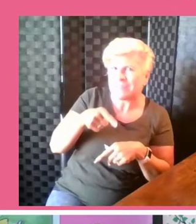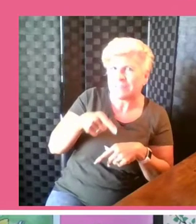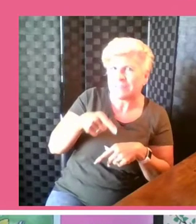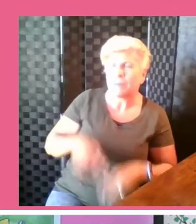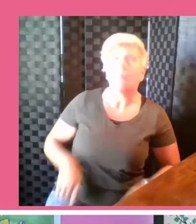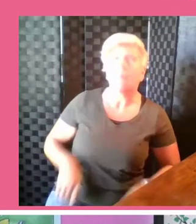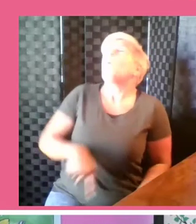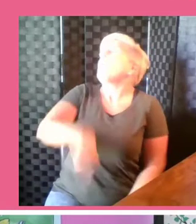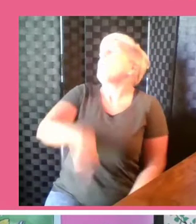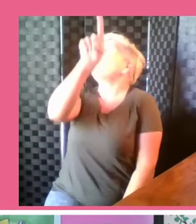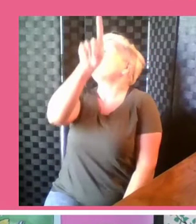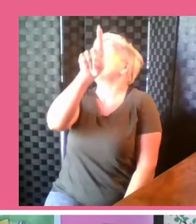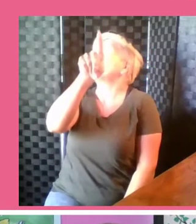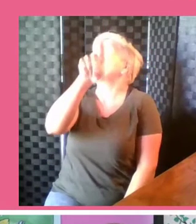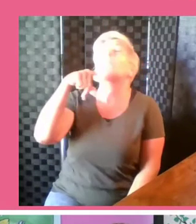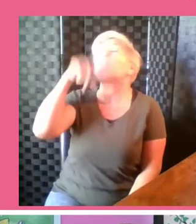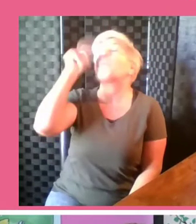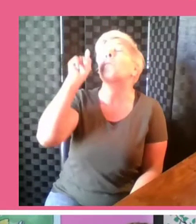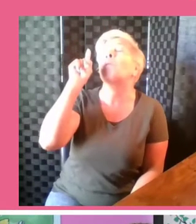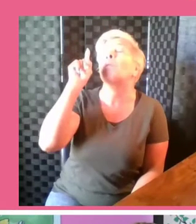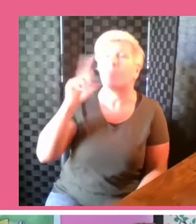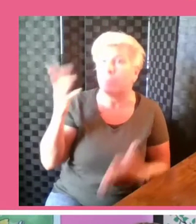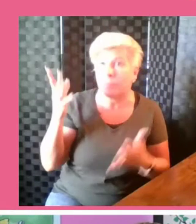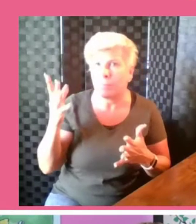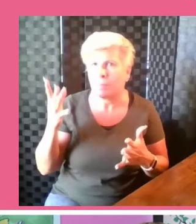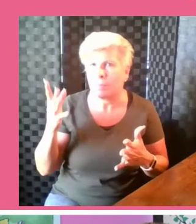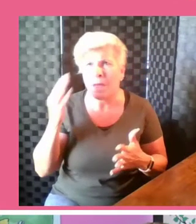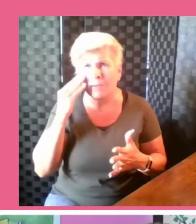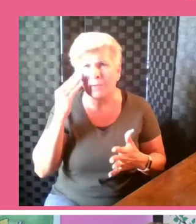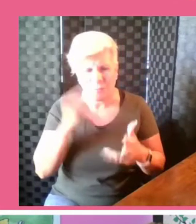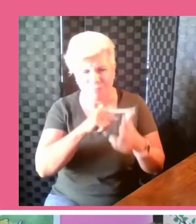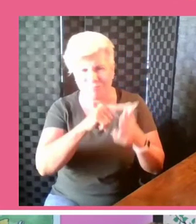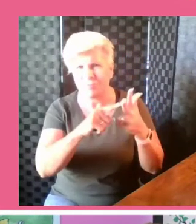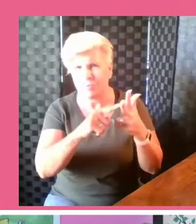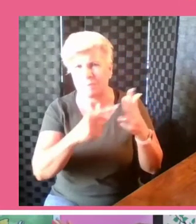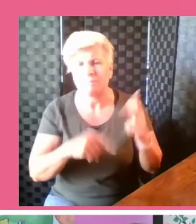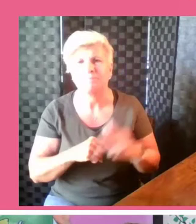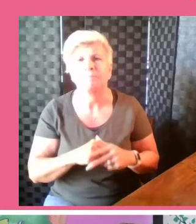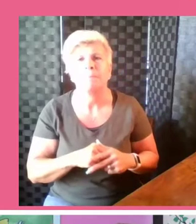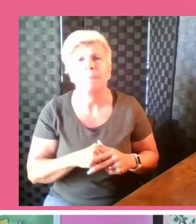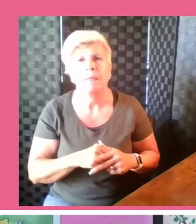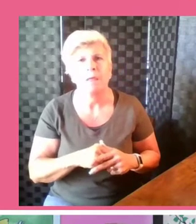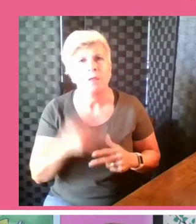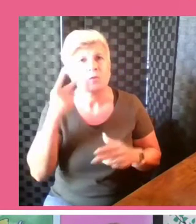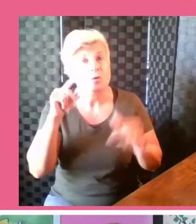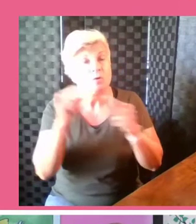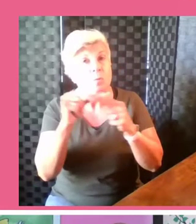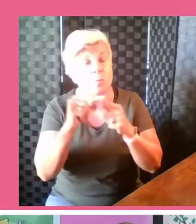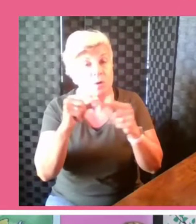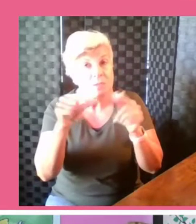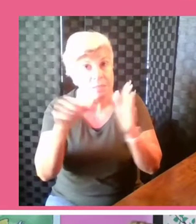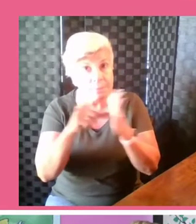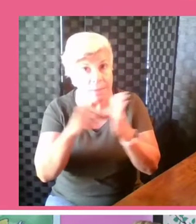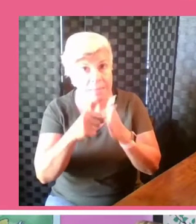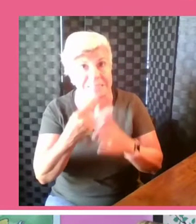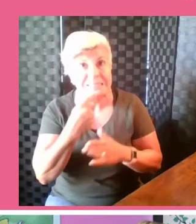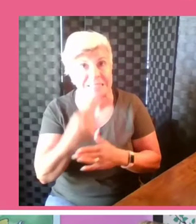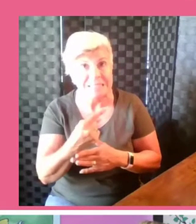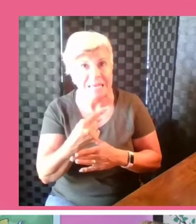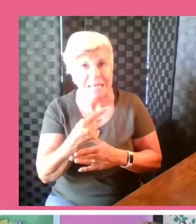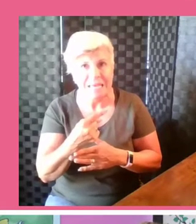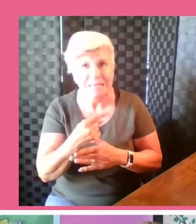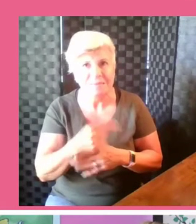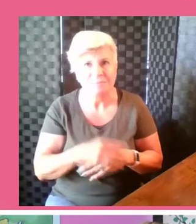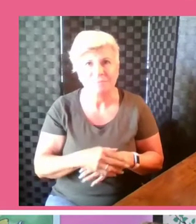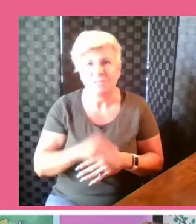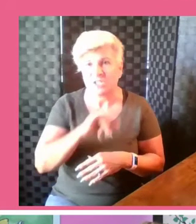super dramatic, Victoria. So we kind of know that about her. If we look at the words on the page, it says